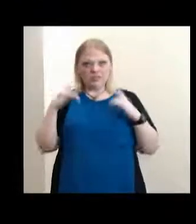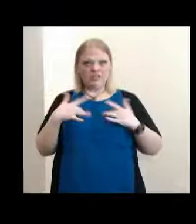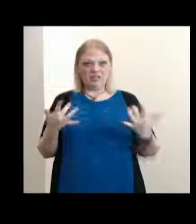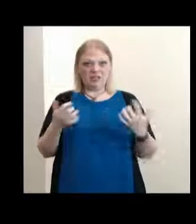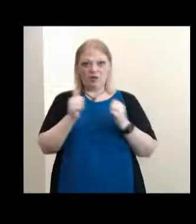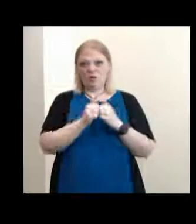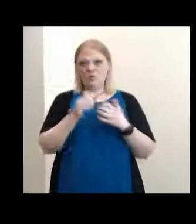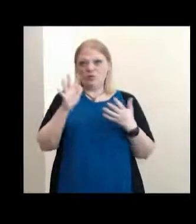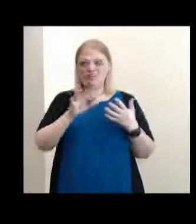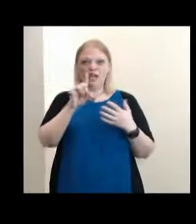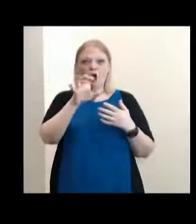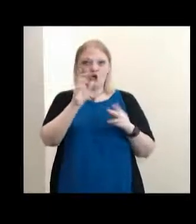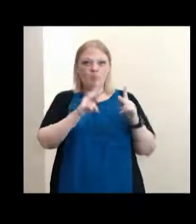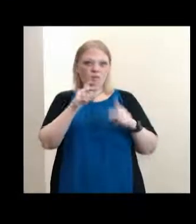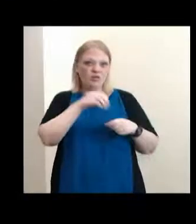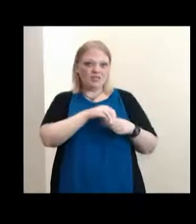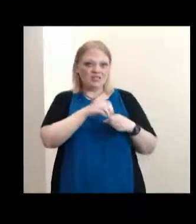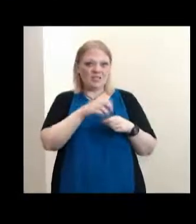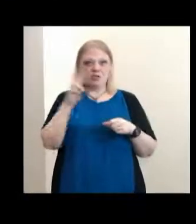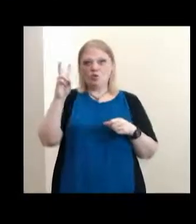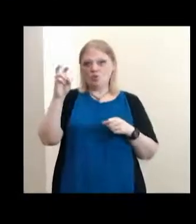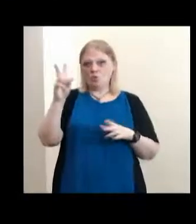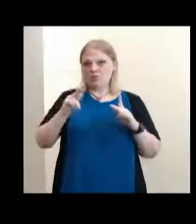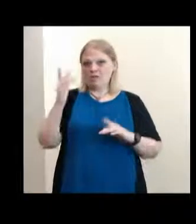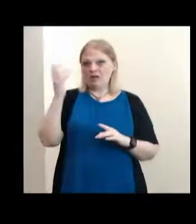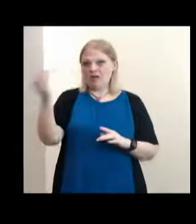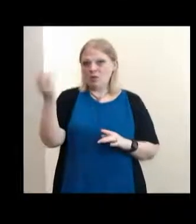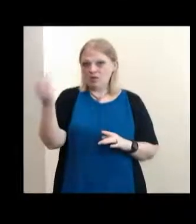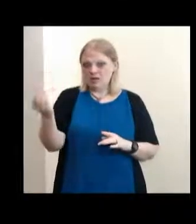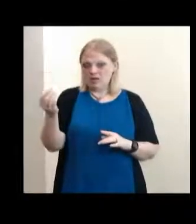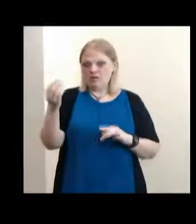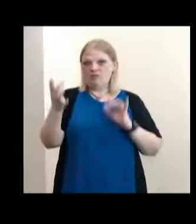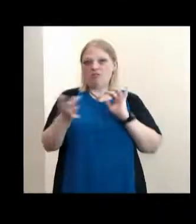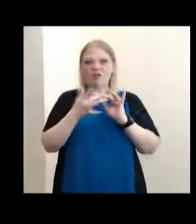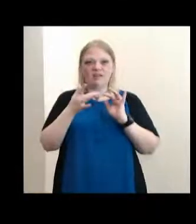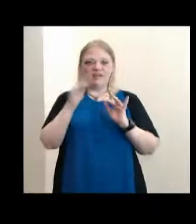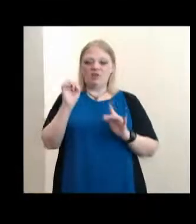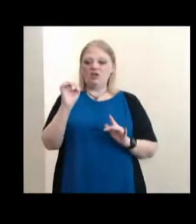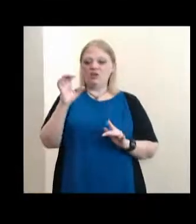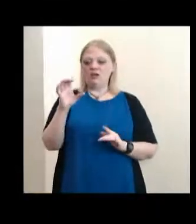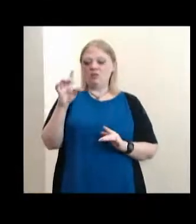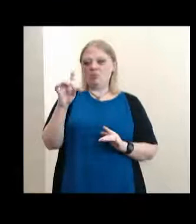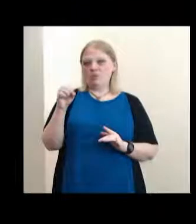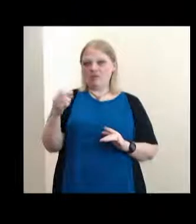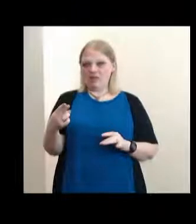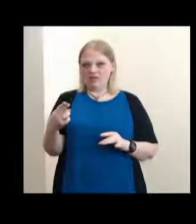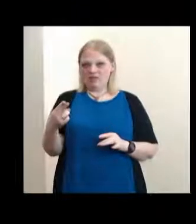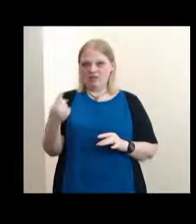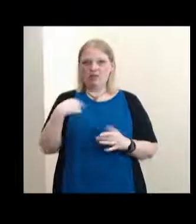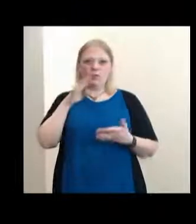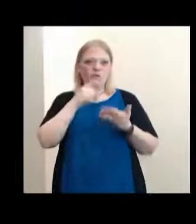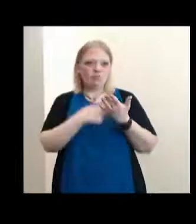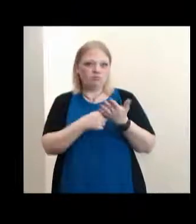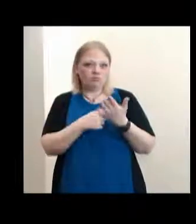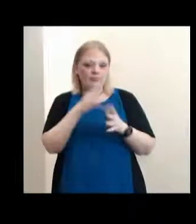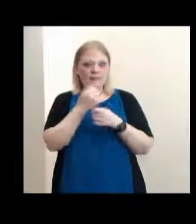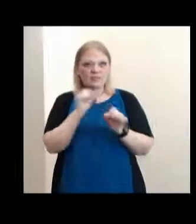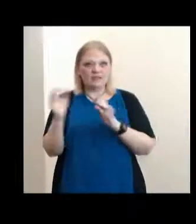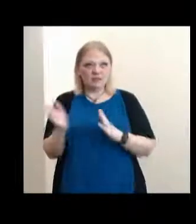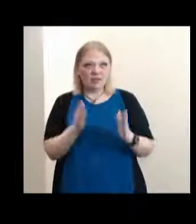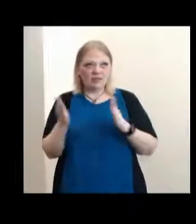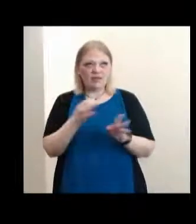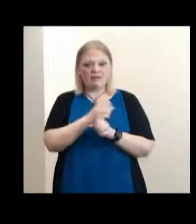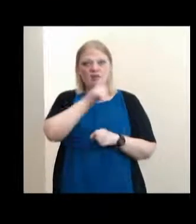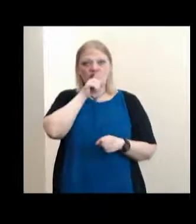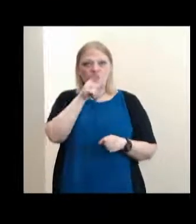100 people indoors or more or 200 people outdoors, they should contact the Erie County Health Department. We can go over your safety plan and make